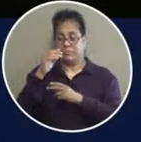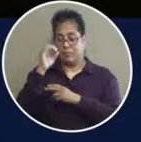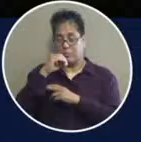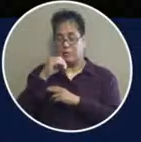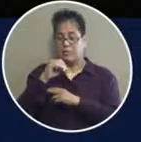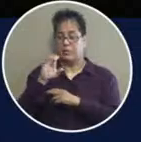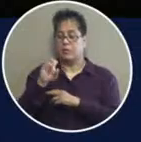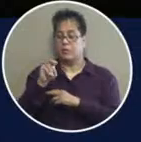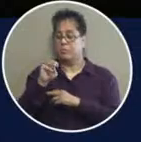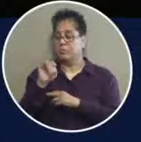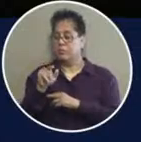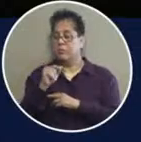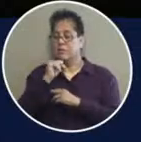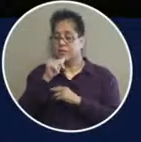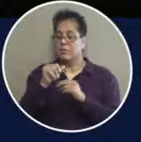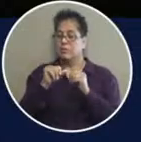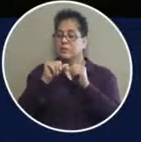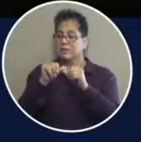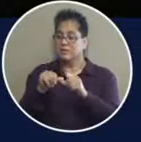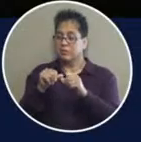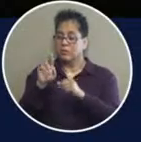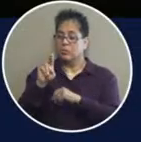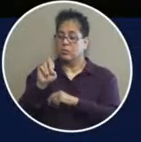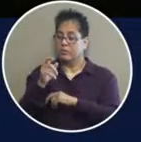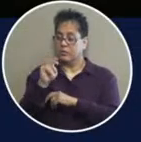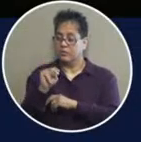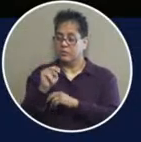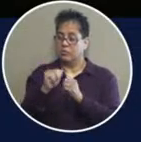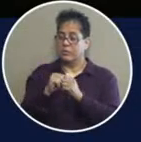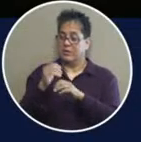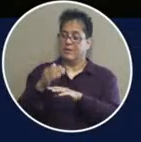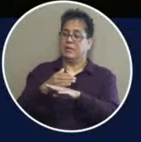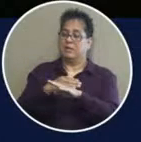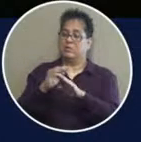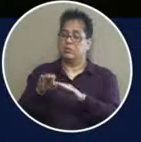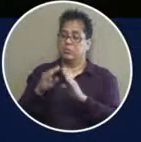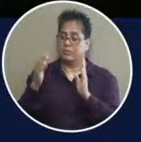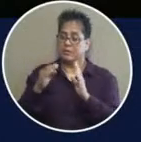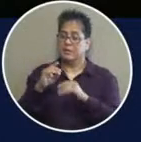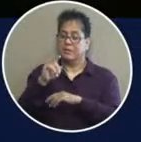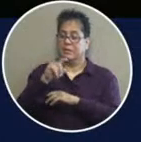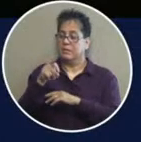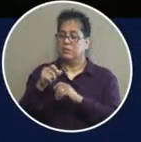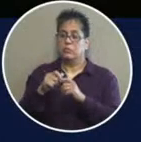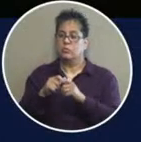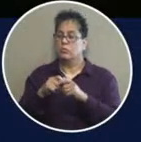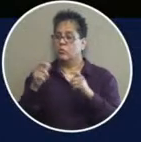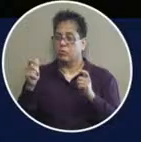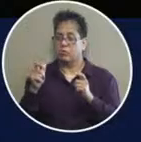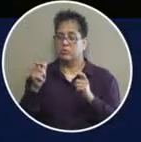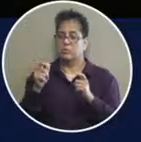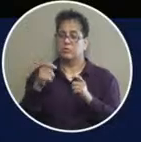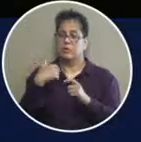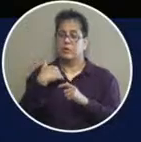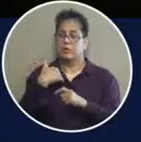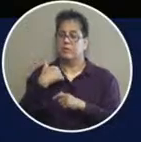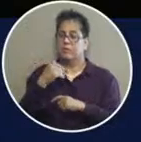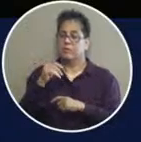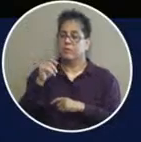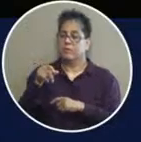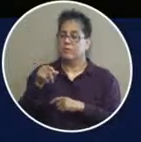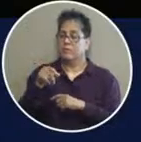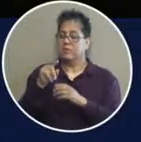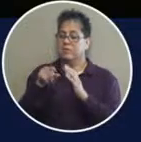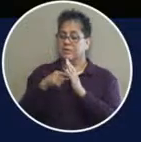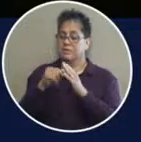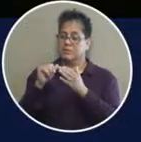the governor to further continue in our region with the enhanced opening. Texas is too large to be amenable to one policy for all in